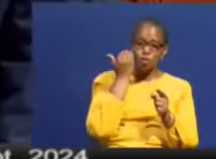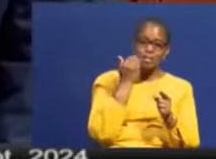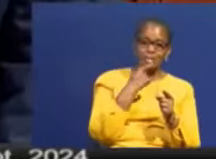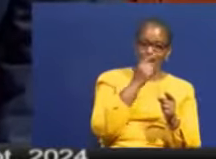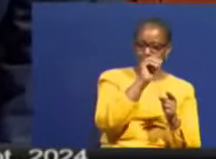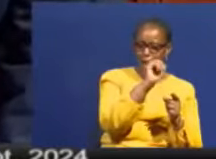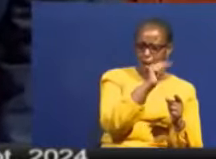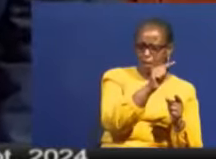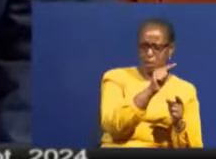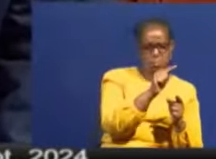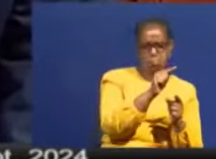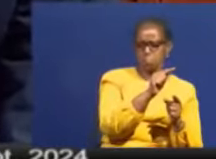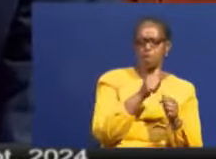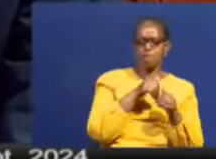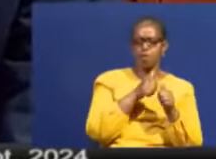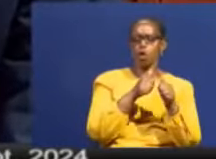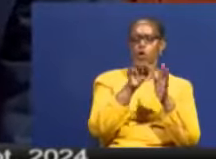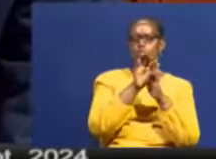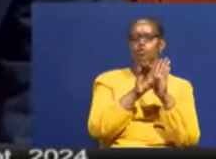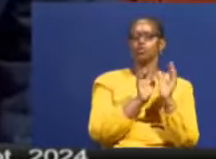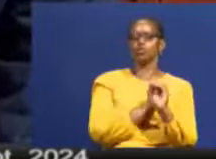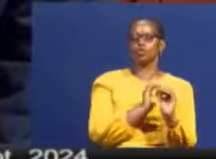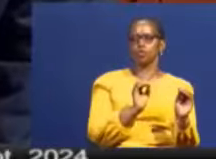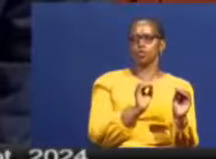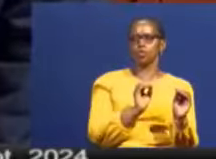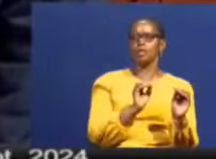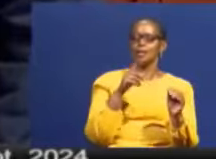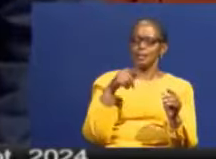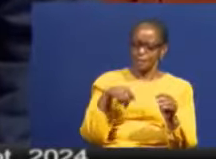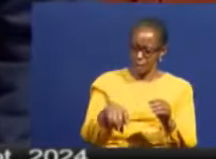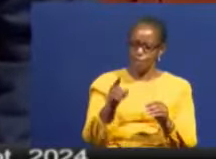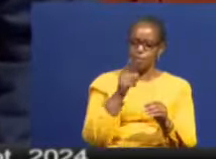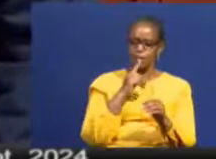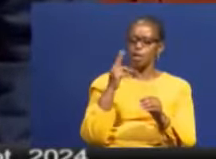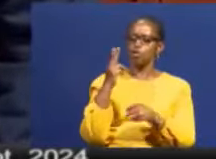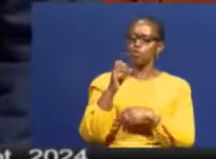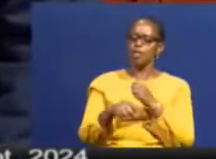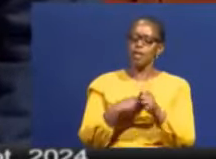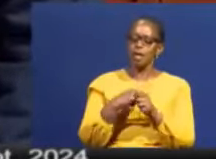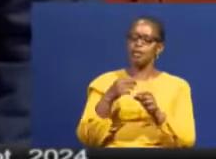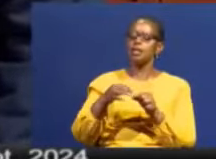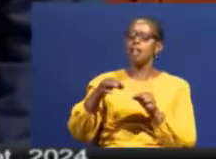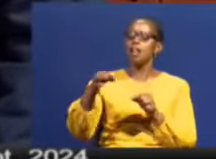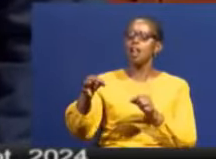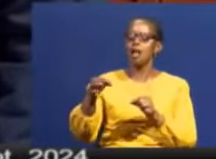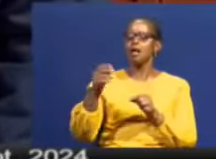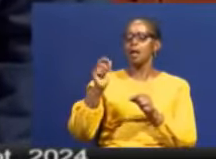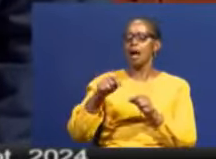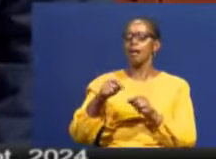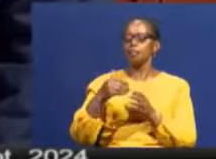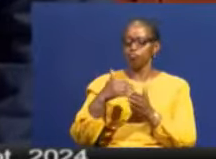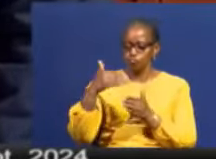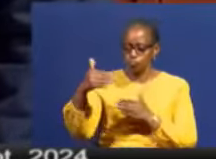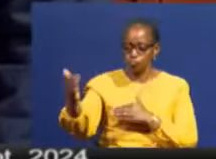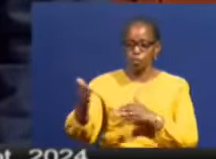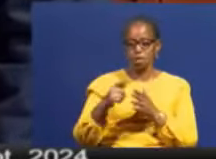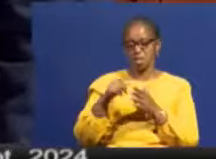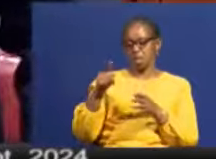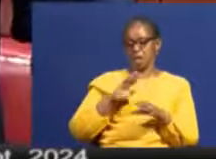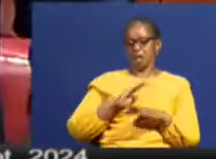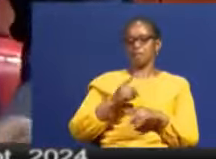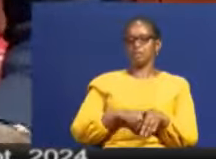a suspension of the declaration of invalidity for 2 years. That is enough time for us to prosecute a number of things. It is enough